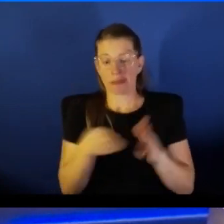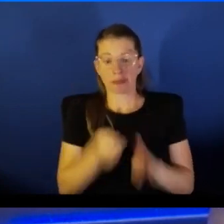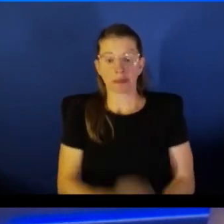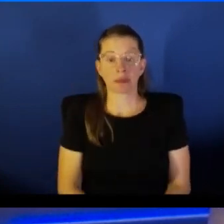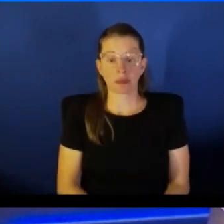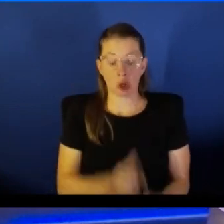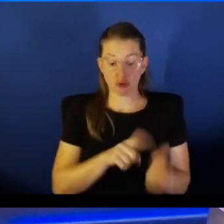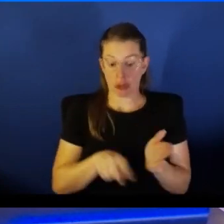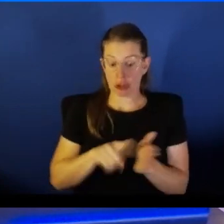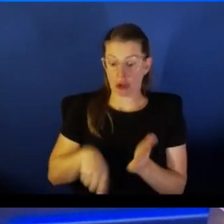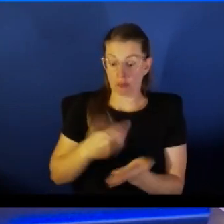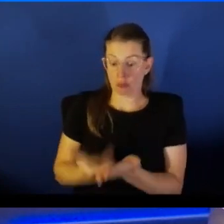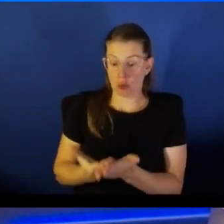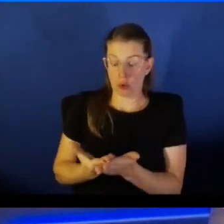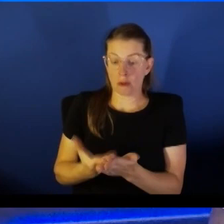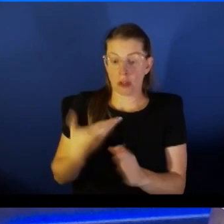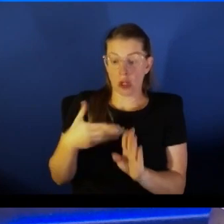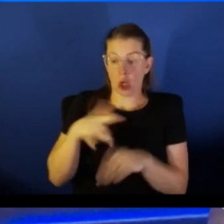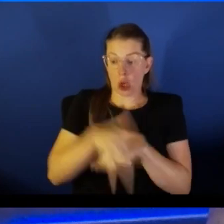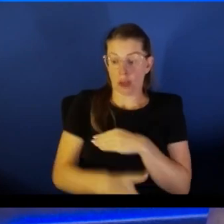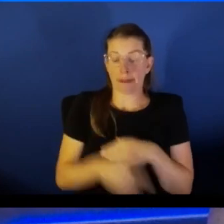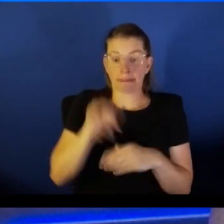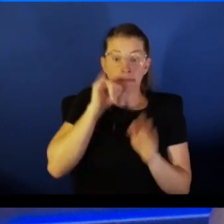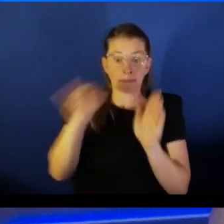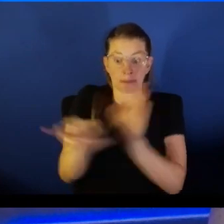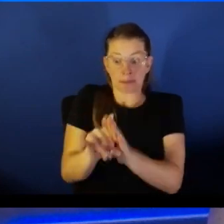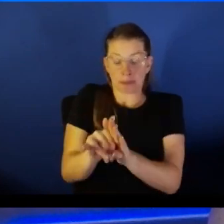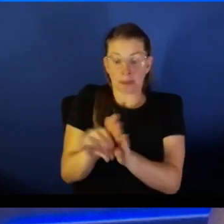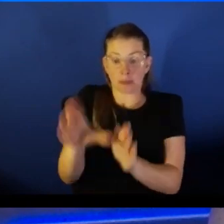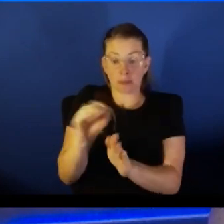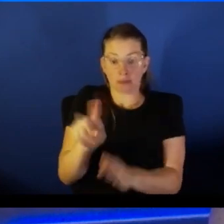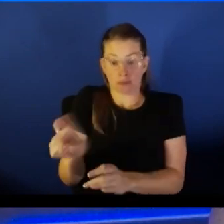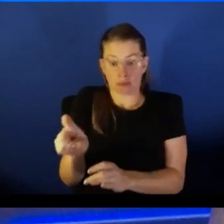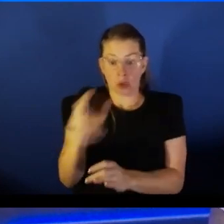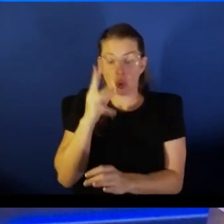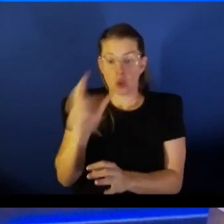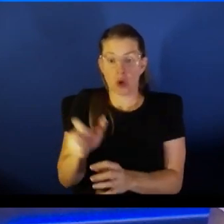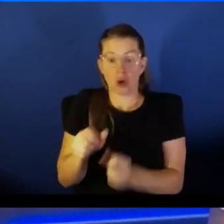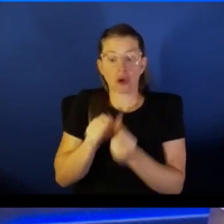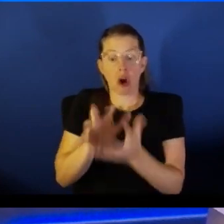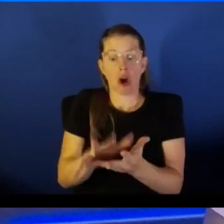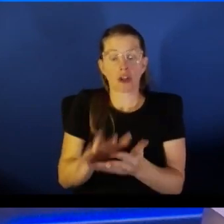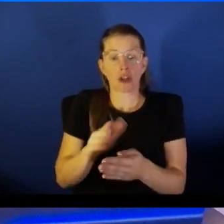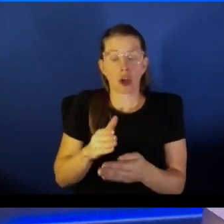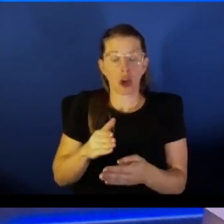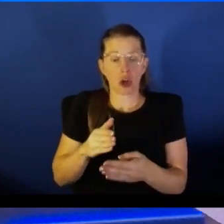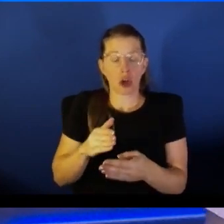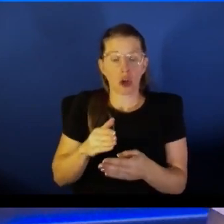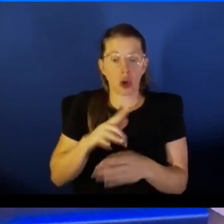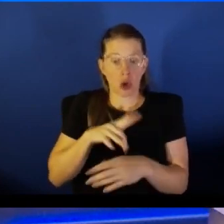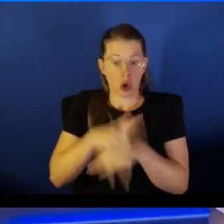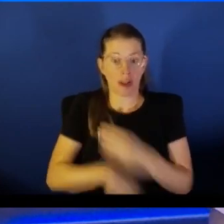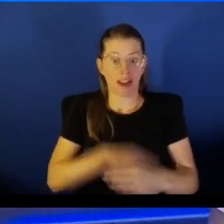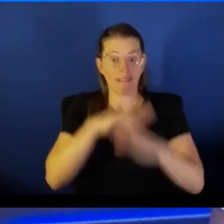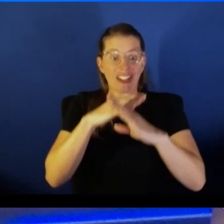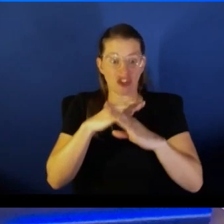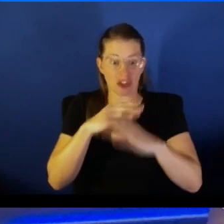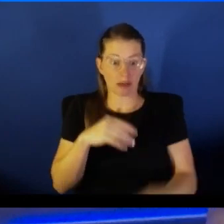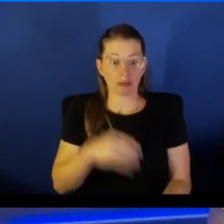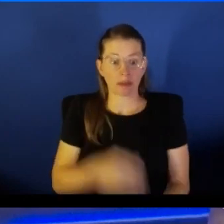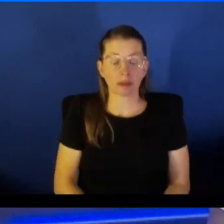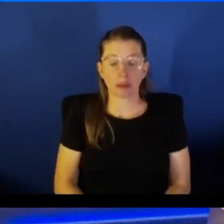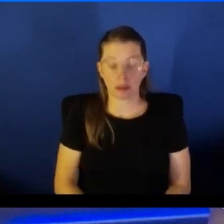early identification and diagnosis will lead to early intervention. And the earlier the intervention we can get